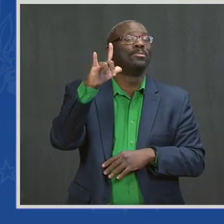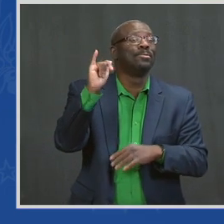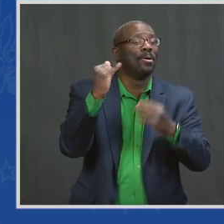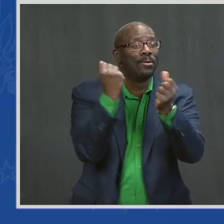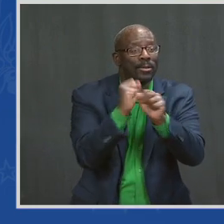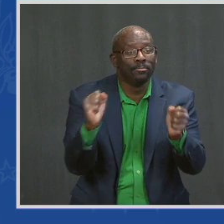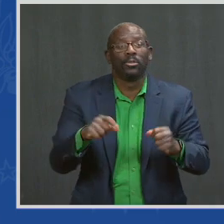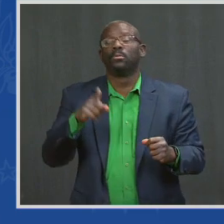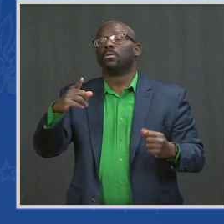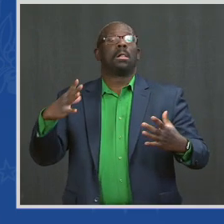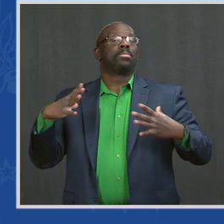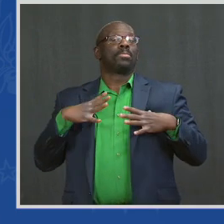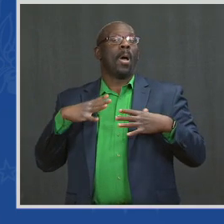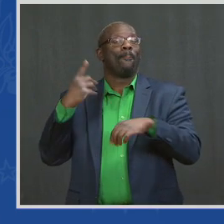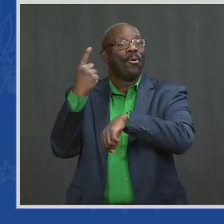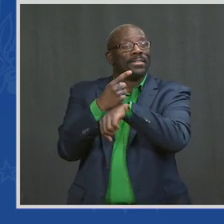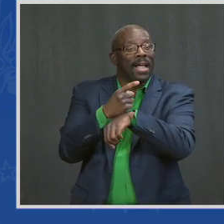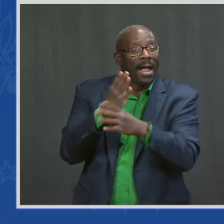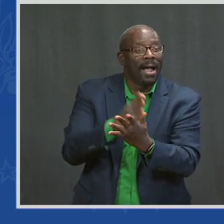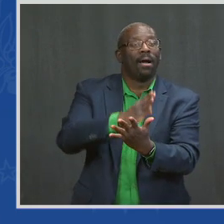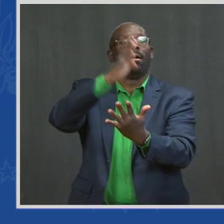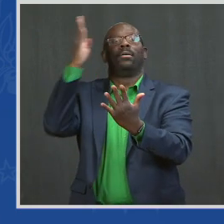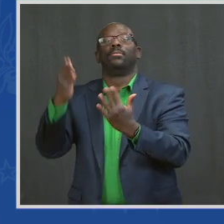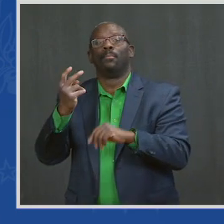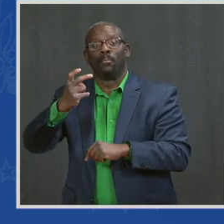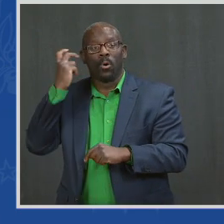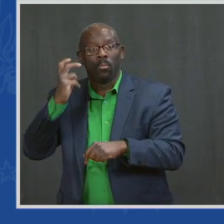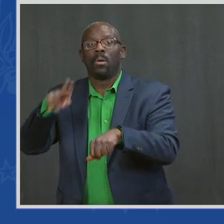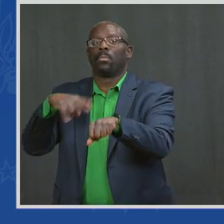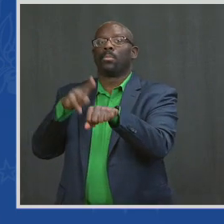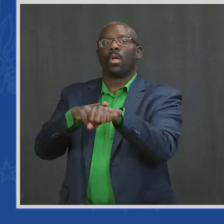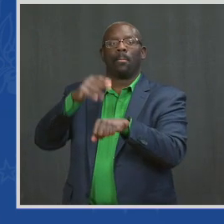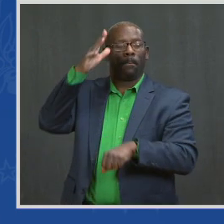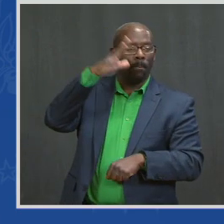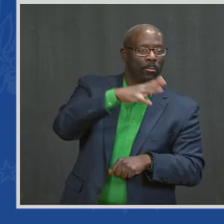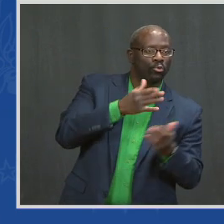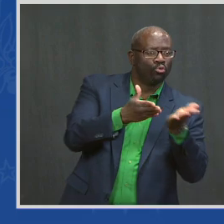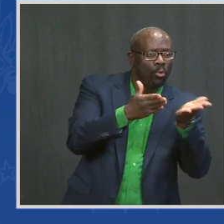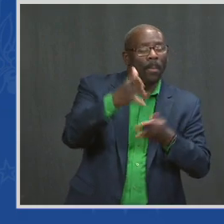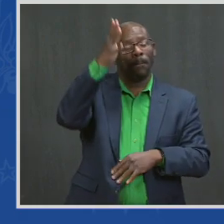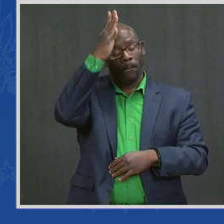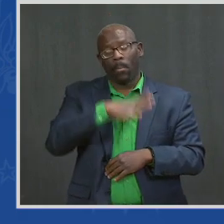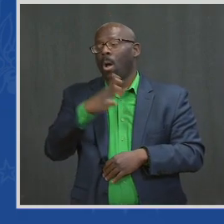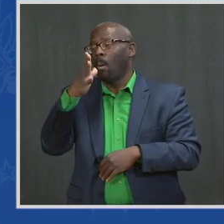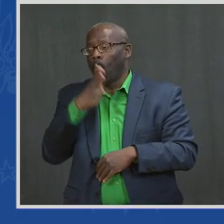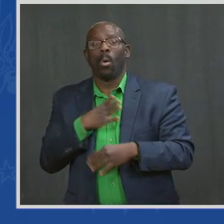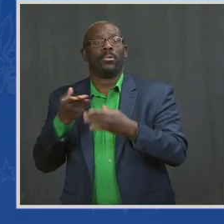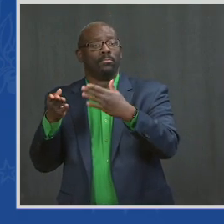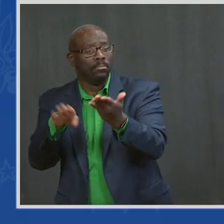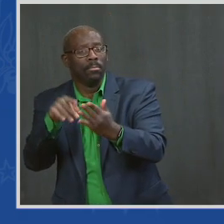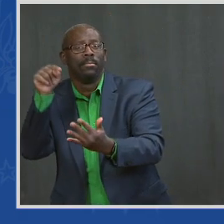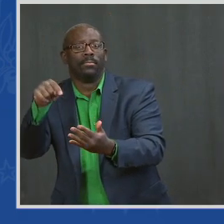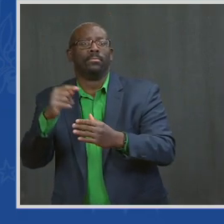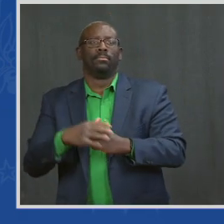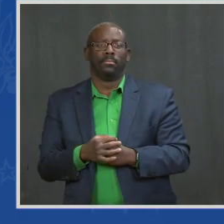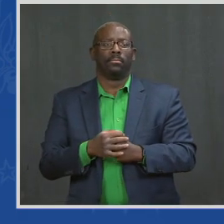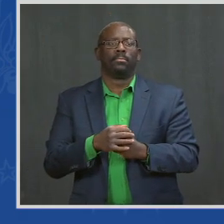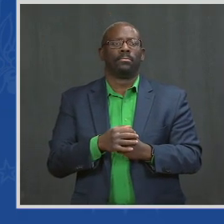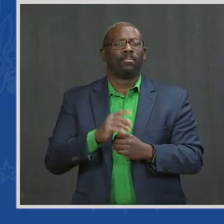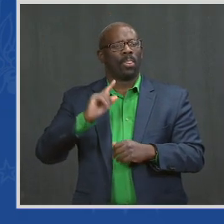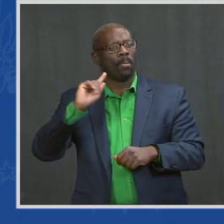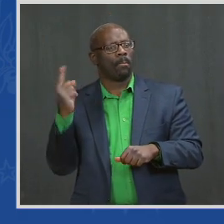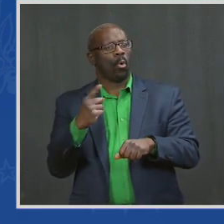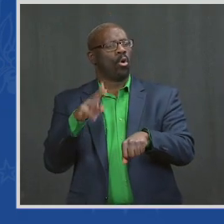nation, our servicemen and women who served and died in its defense, and the first new national holiday since the creation